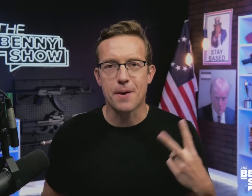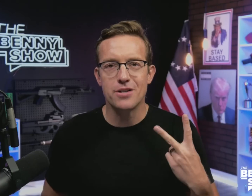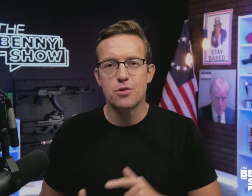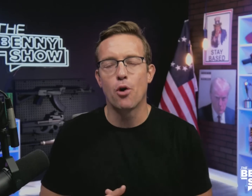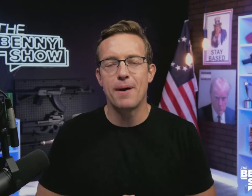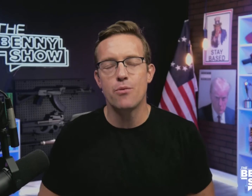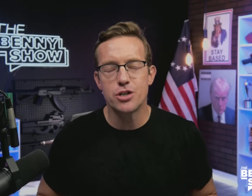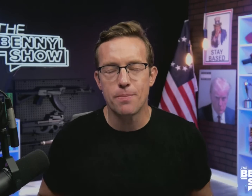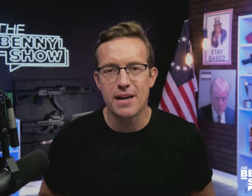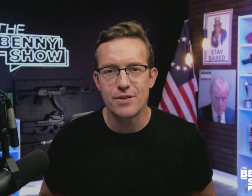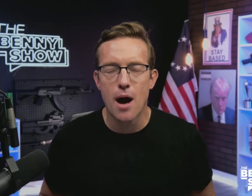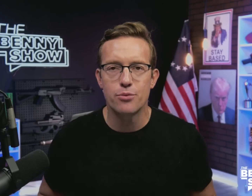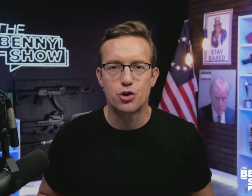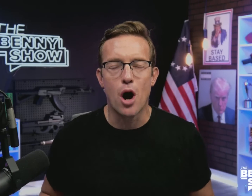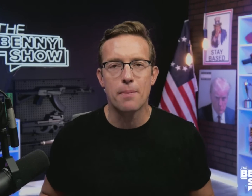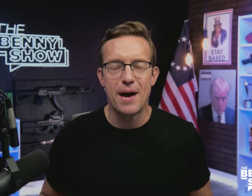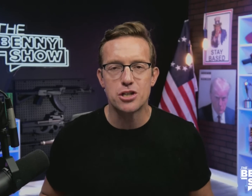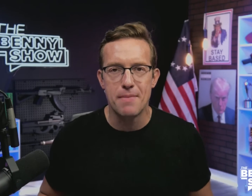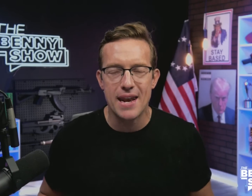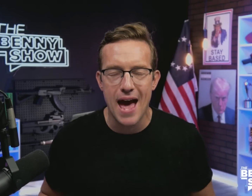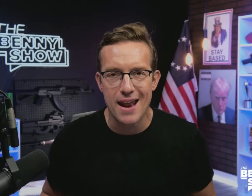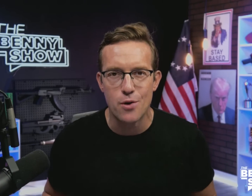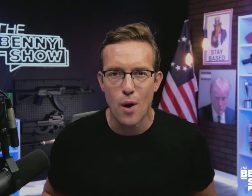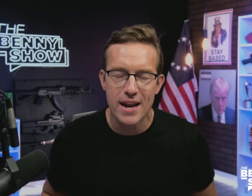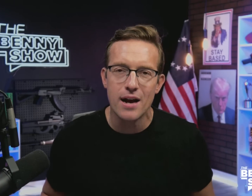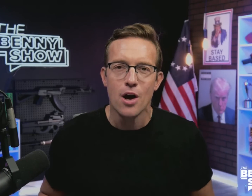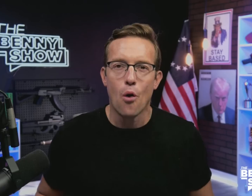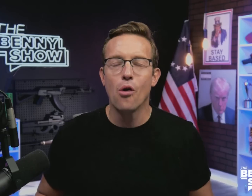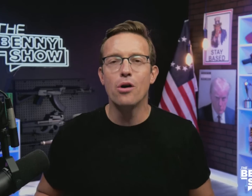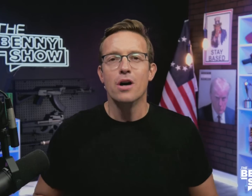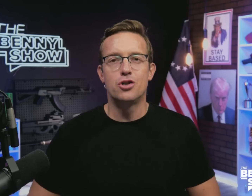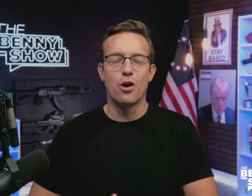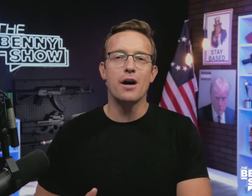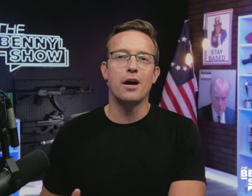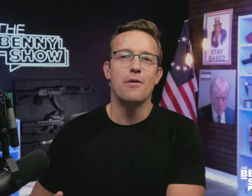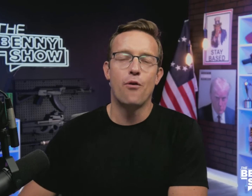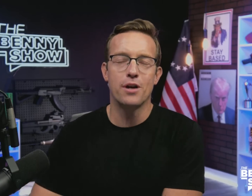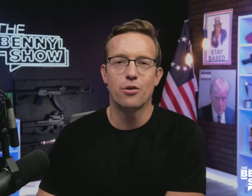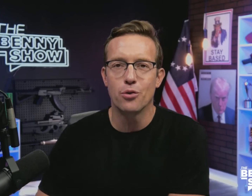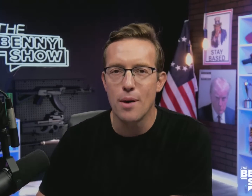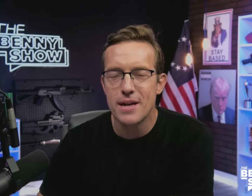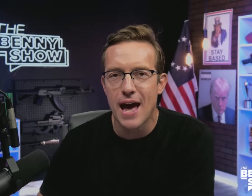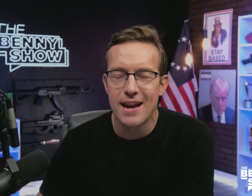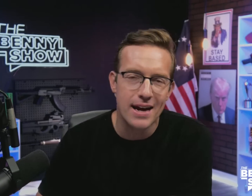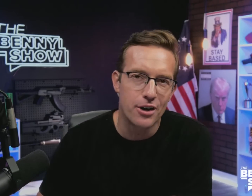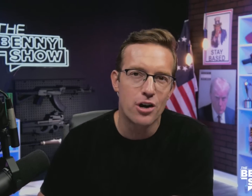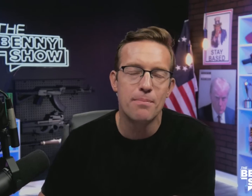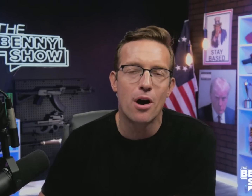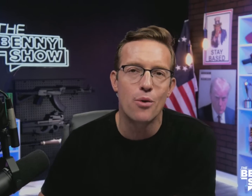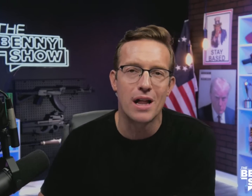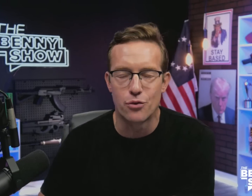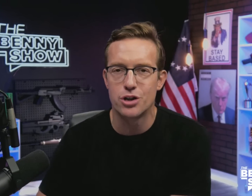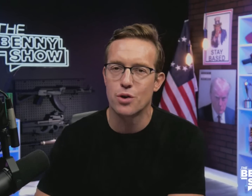What's up, guys? It's your boy, Benny. What does Joe Biden have in common with drunk best men at a wedding or drunk 40-year-old women at a